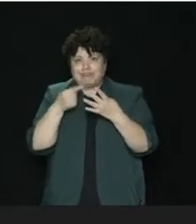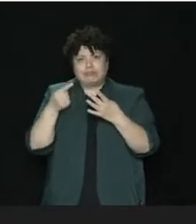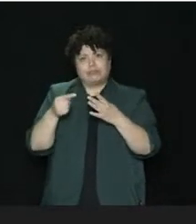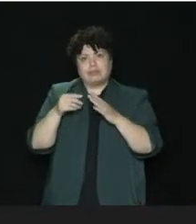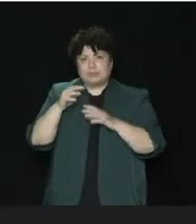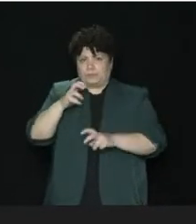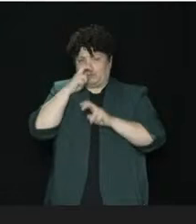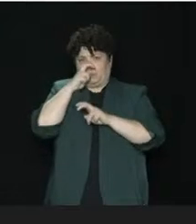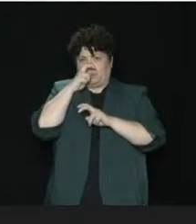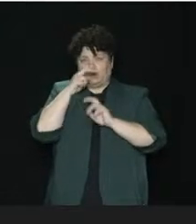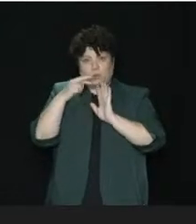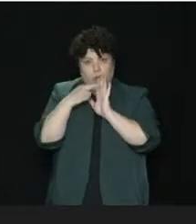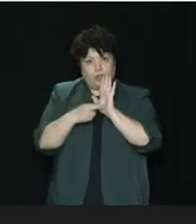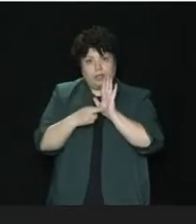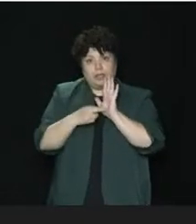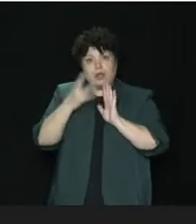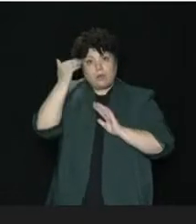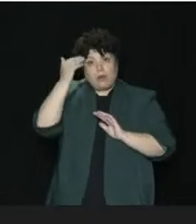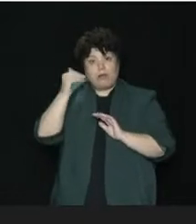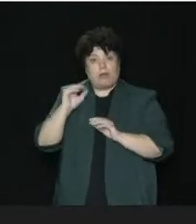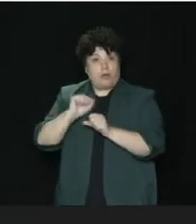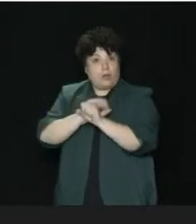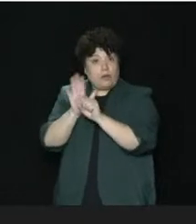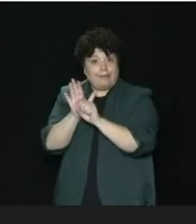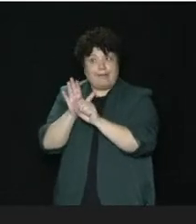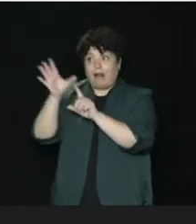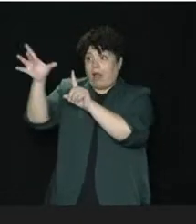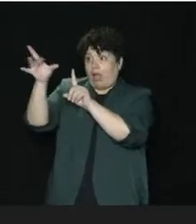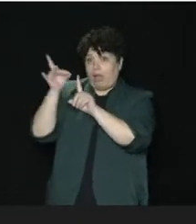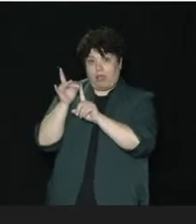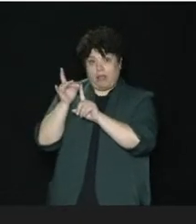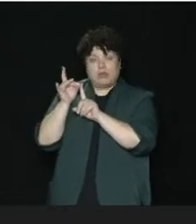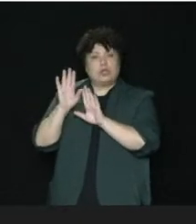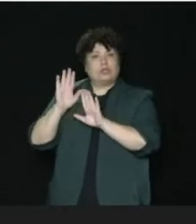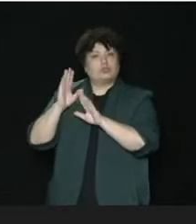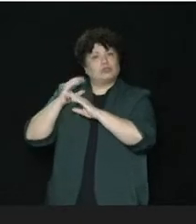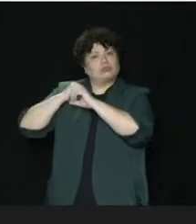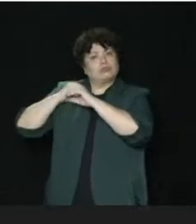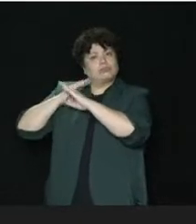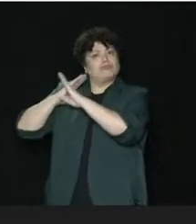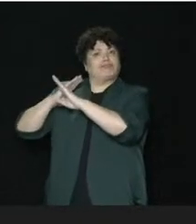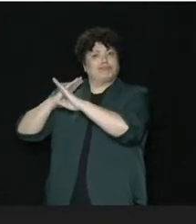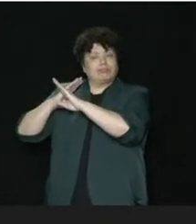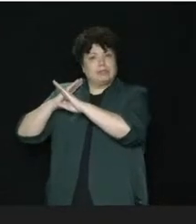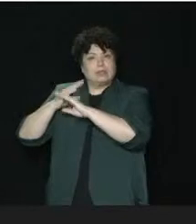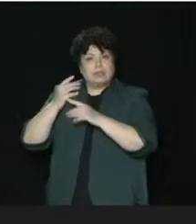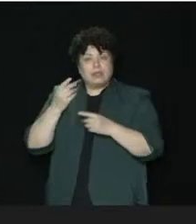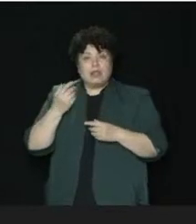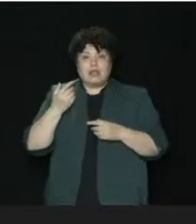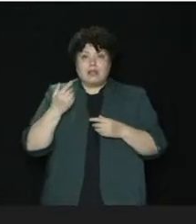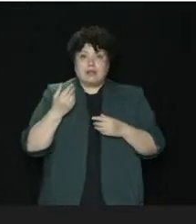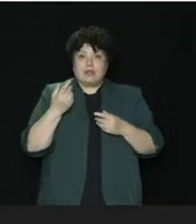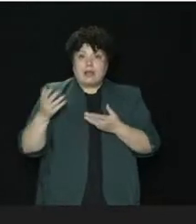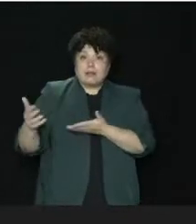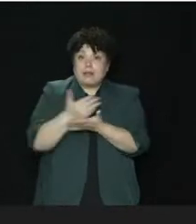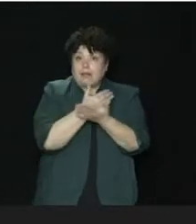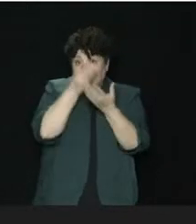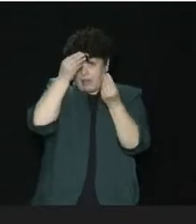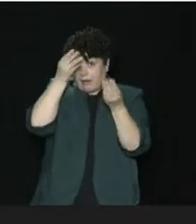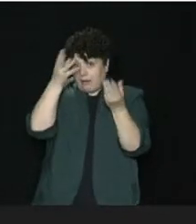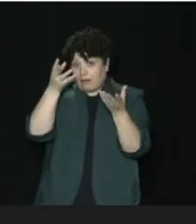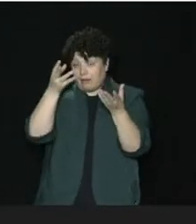the variants arriving in Canada in great numbers, but also to, in order to be able to collect data to